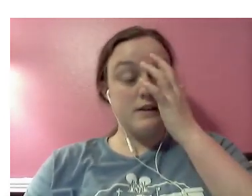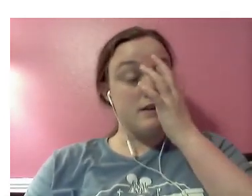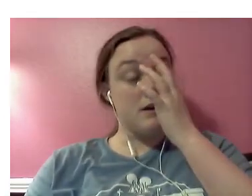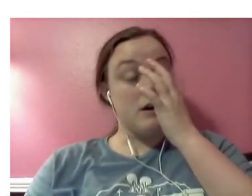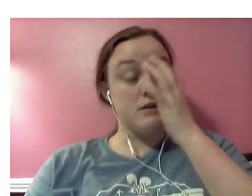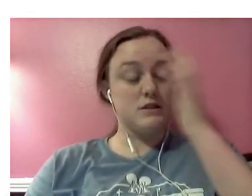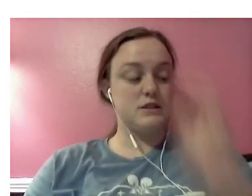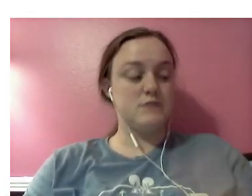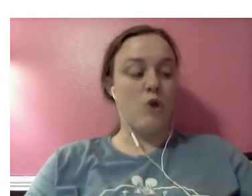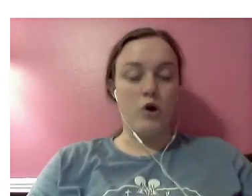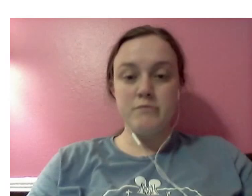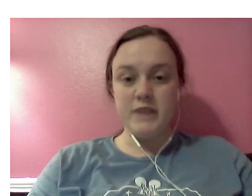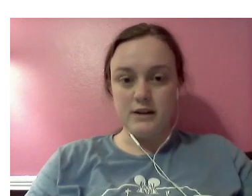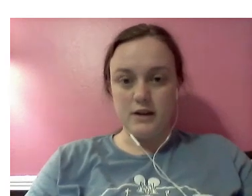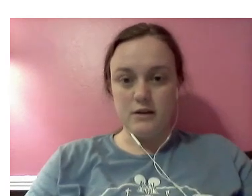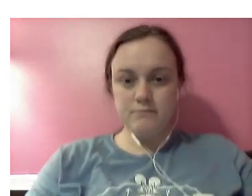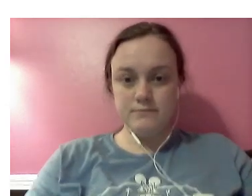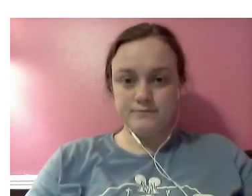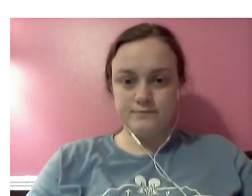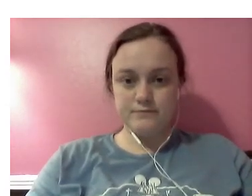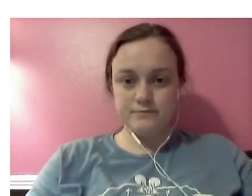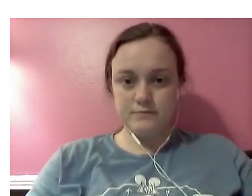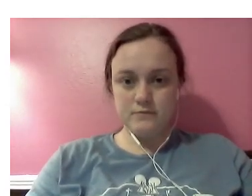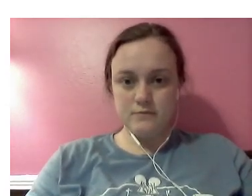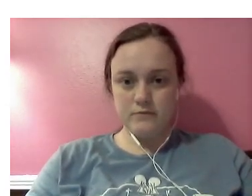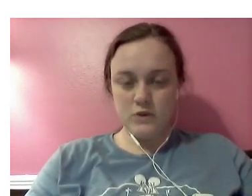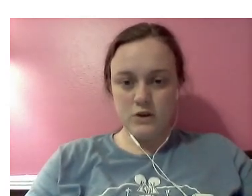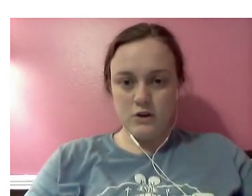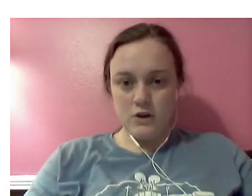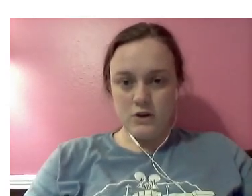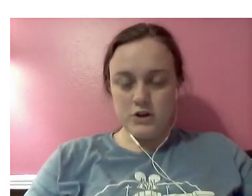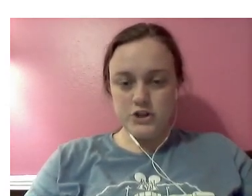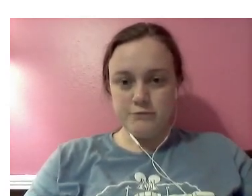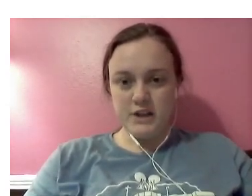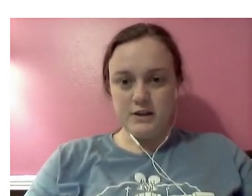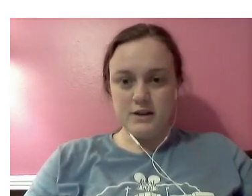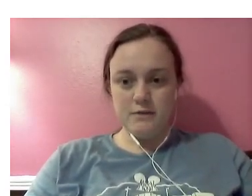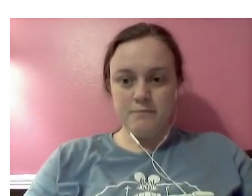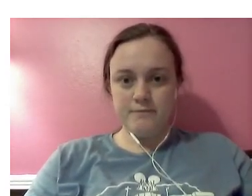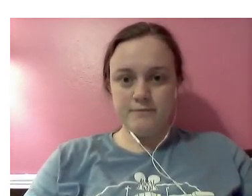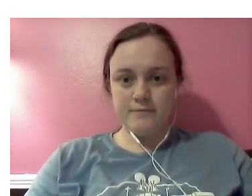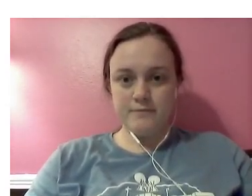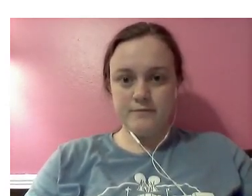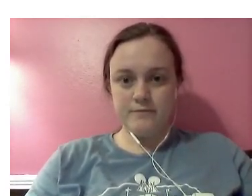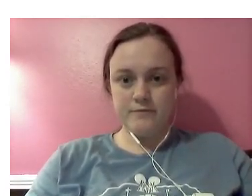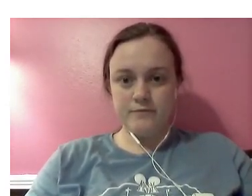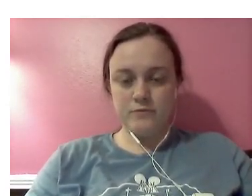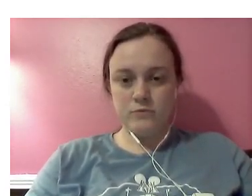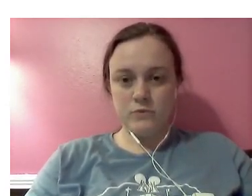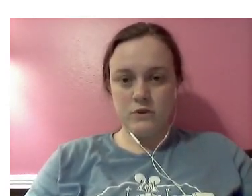Okay, then a small medium, a schmedium,